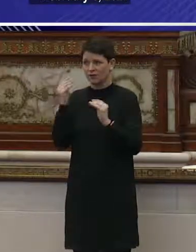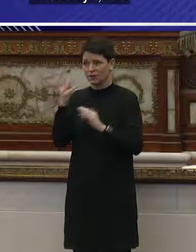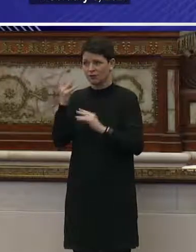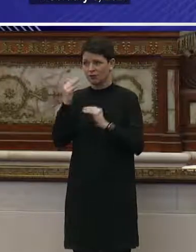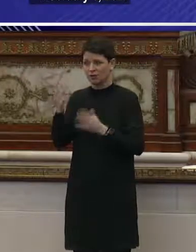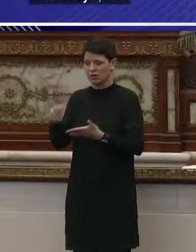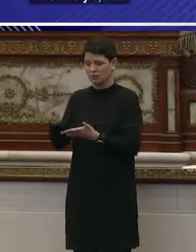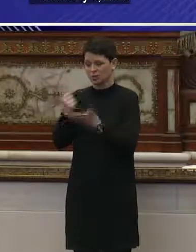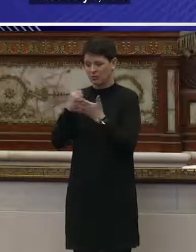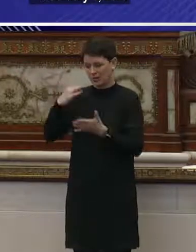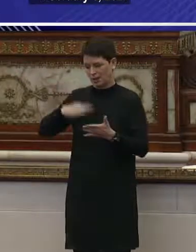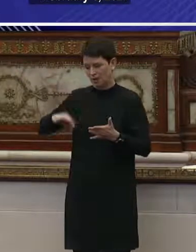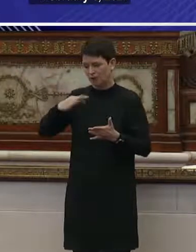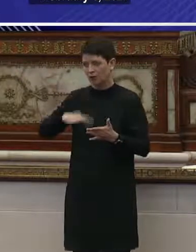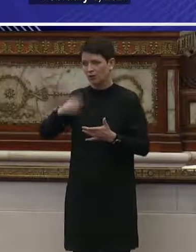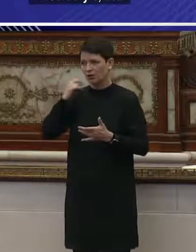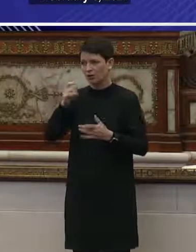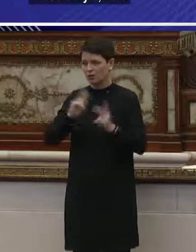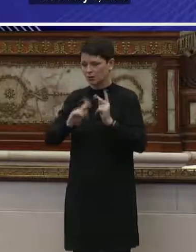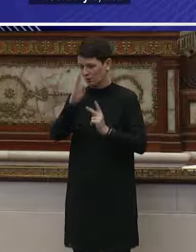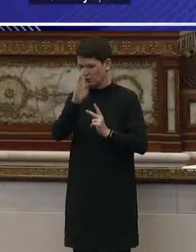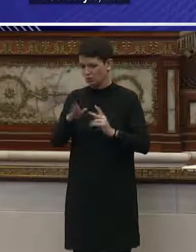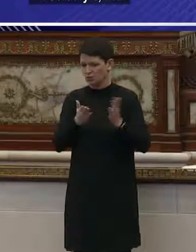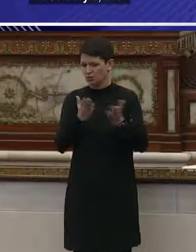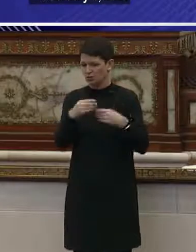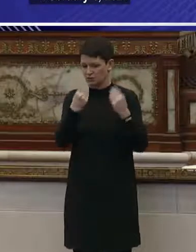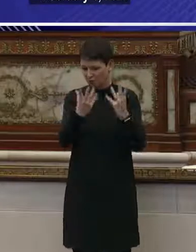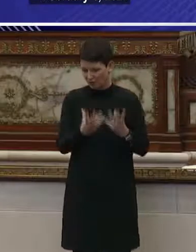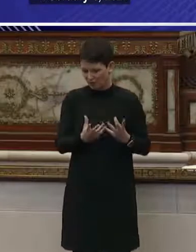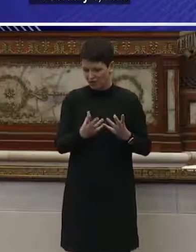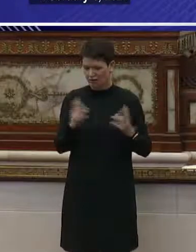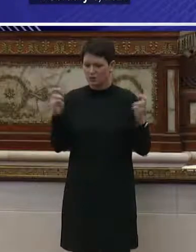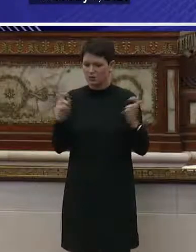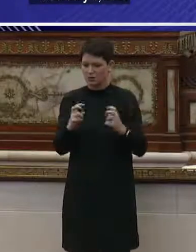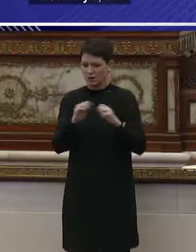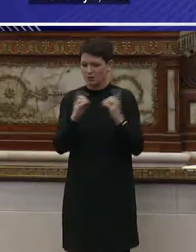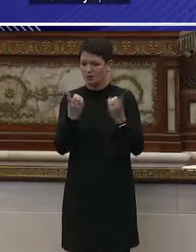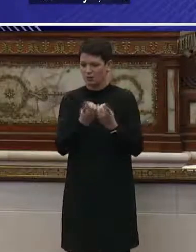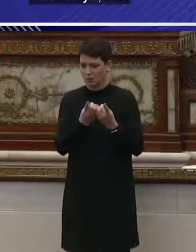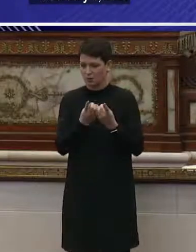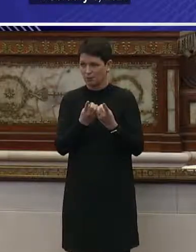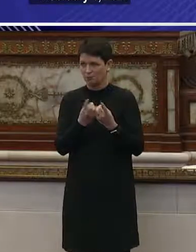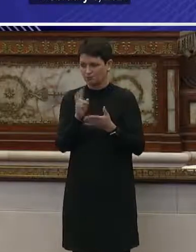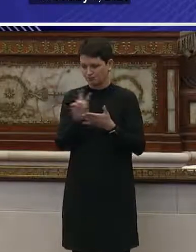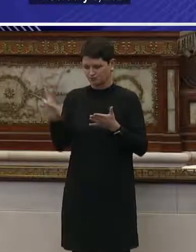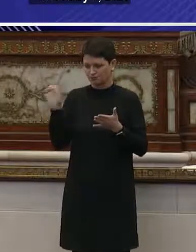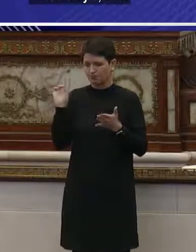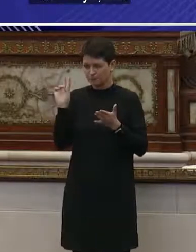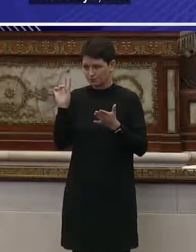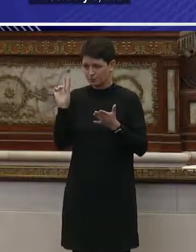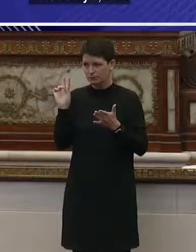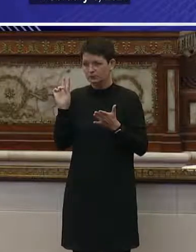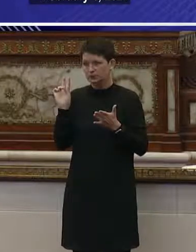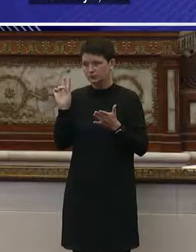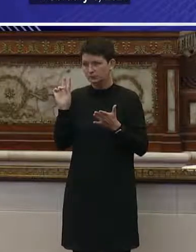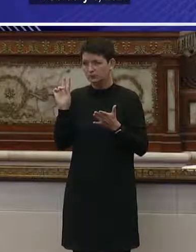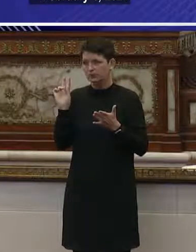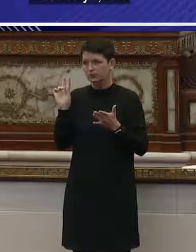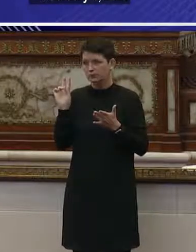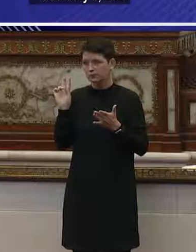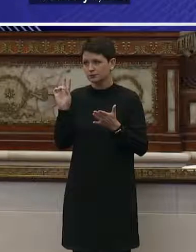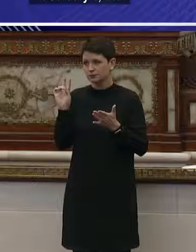was helpful for those who are direct service providers. We did meet with the department about 2 weeks ago, and there